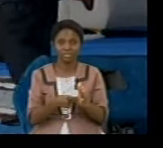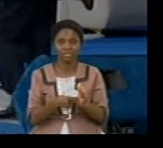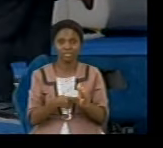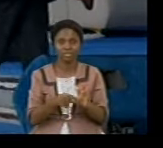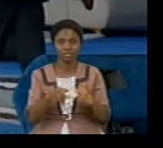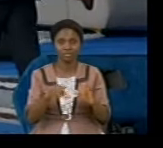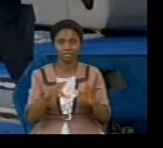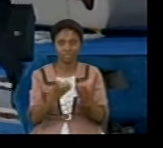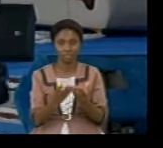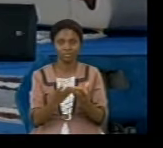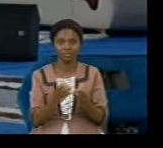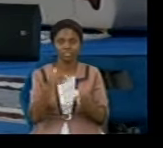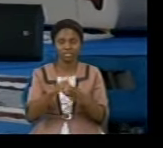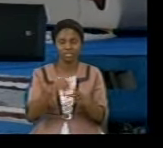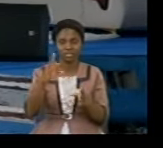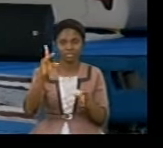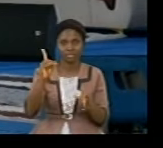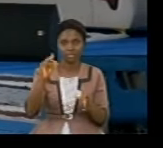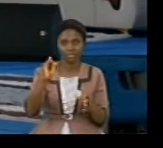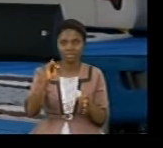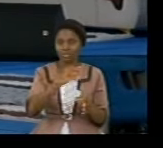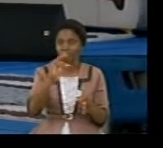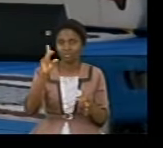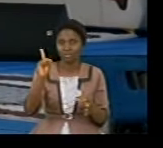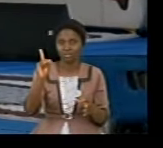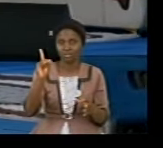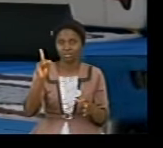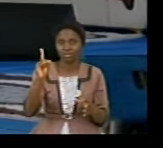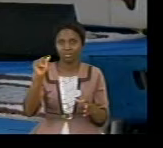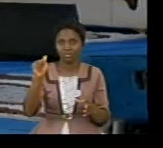chapter 4, we're looking at the message,